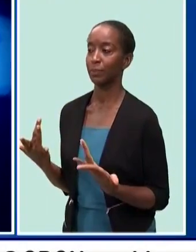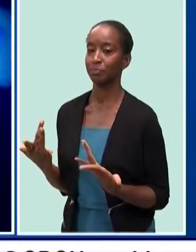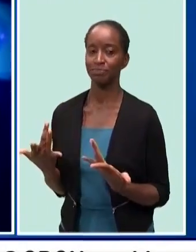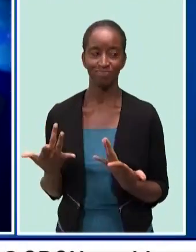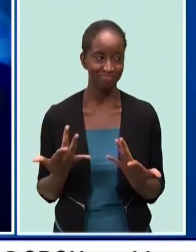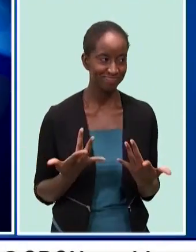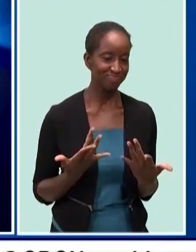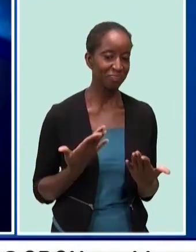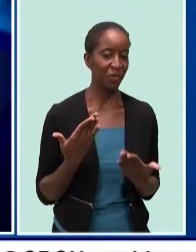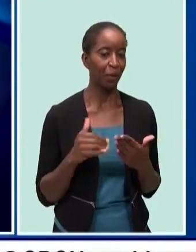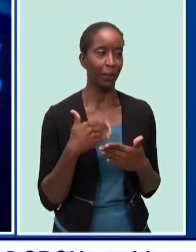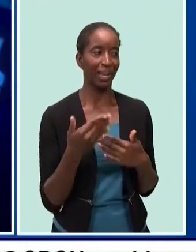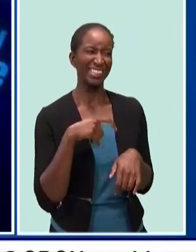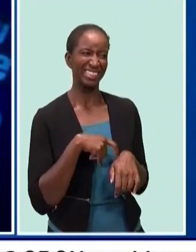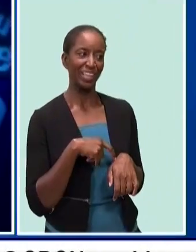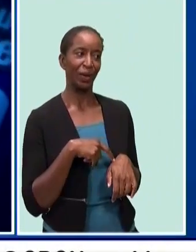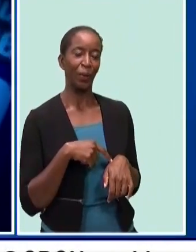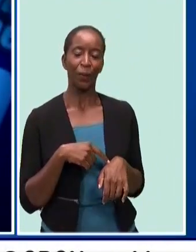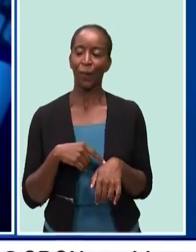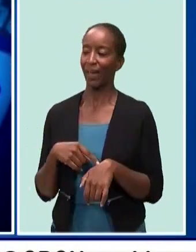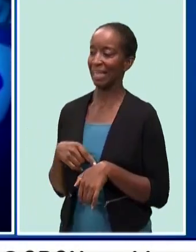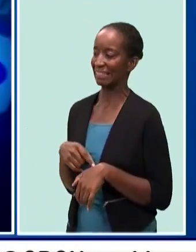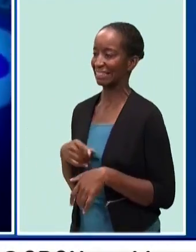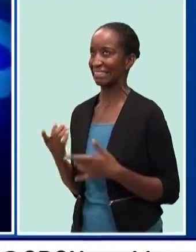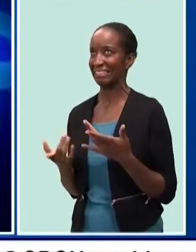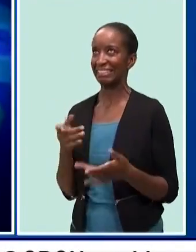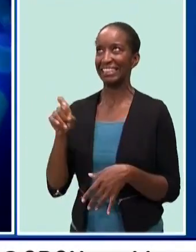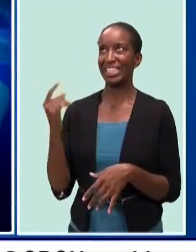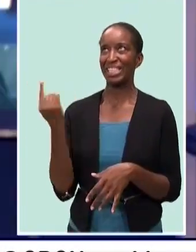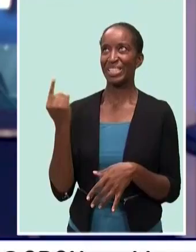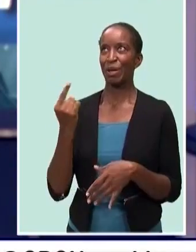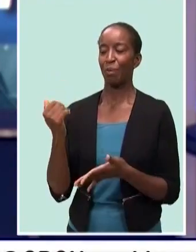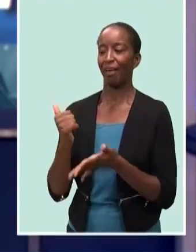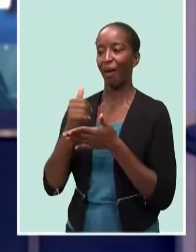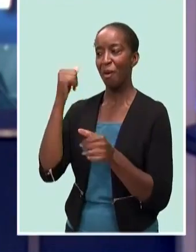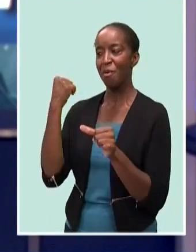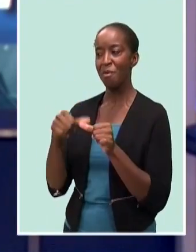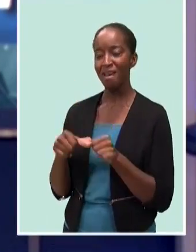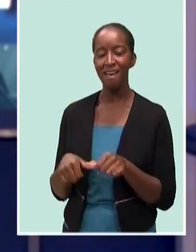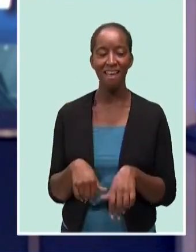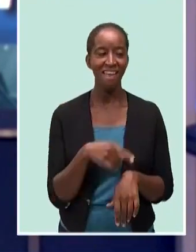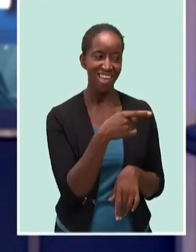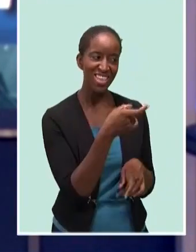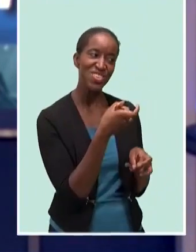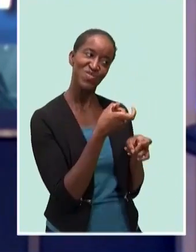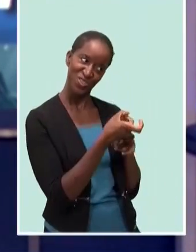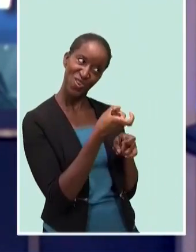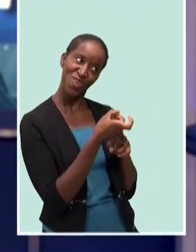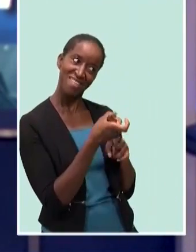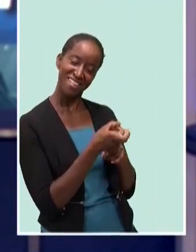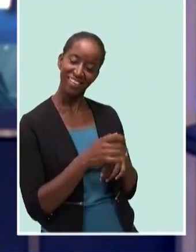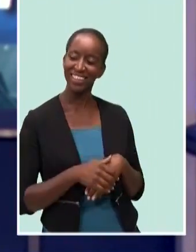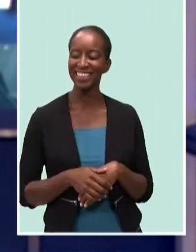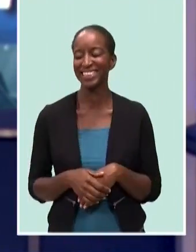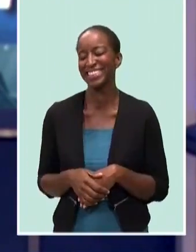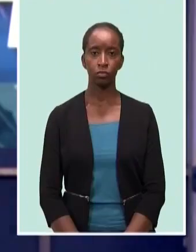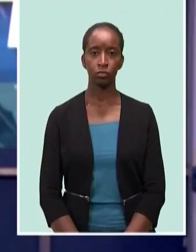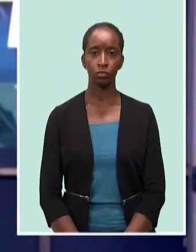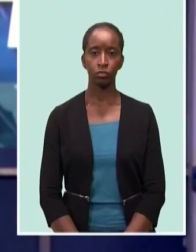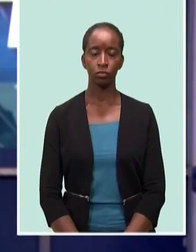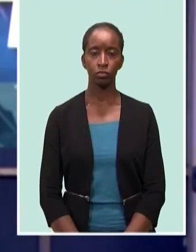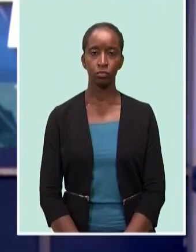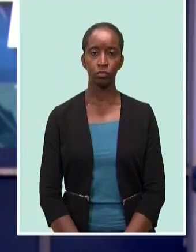being terrorized by what he can only describe as a supernatural creature. He's a short man, fat, he have big